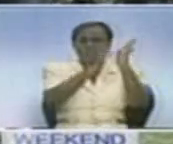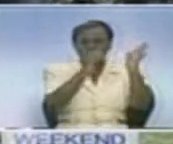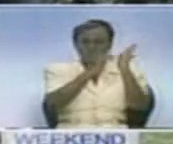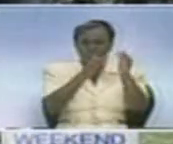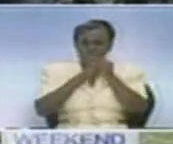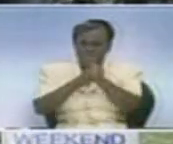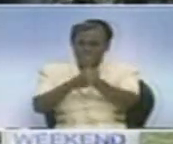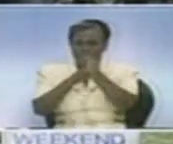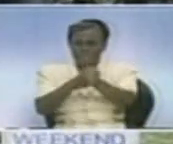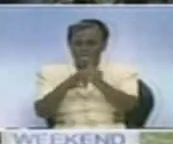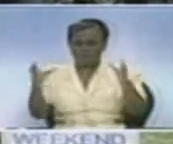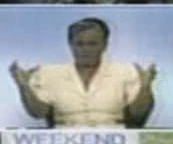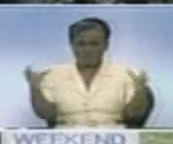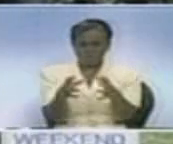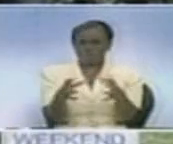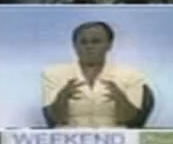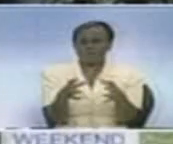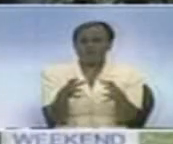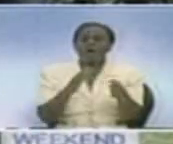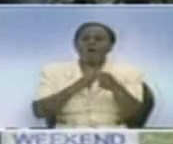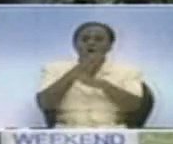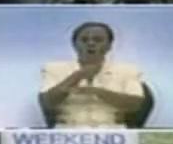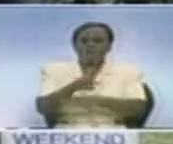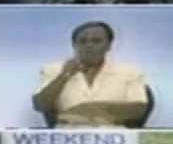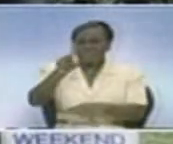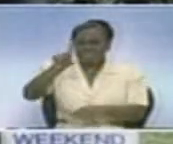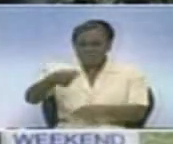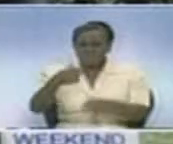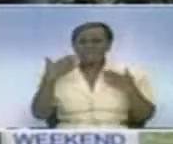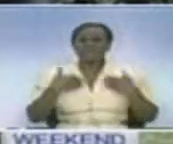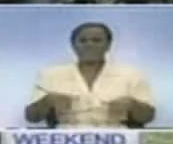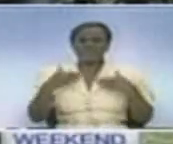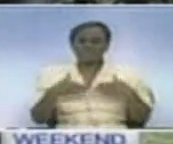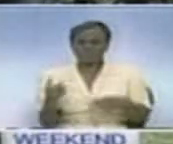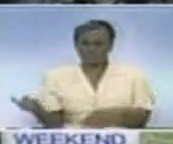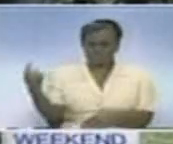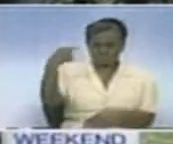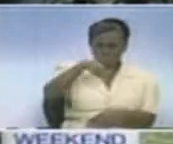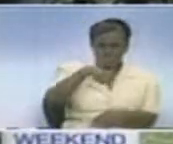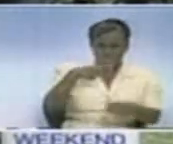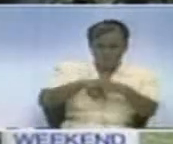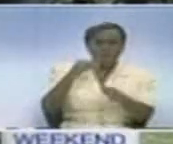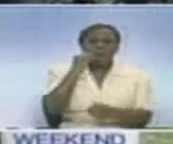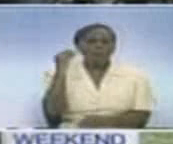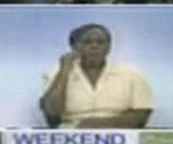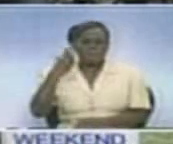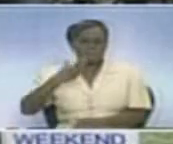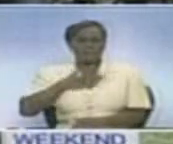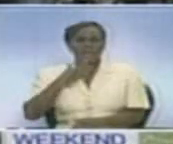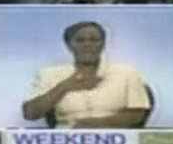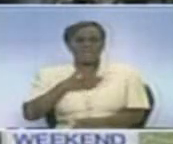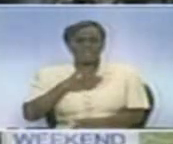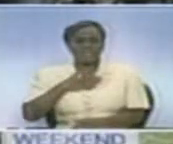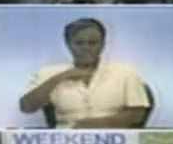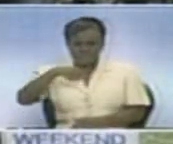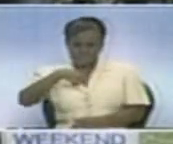akiongoza kikosi ya zaidi ya watu 1,000 kuja kuvamia boma yangu, na mimi